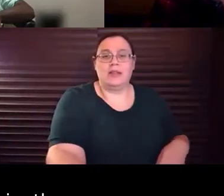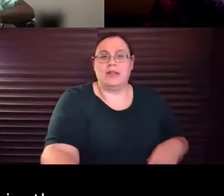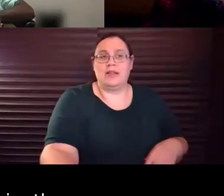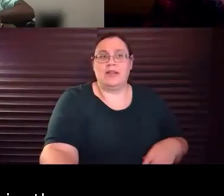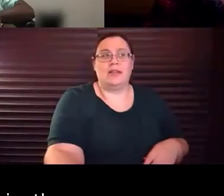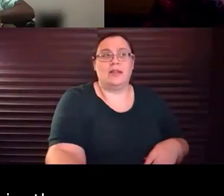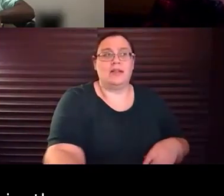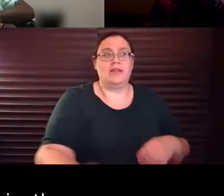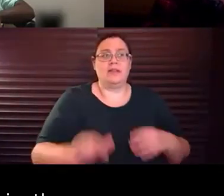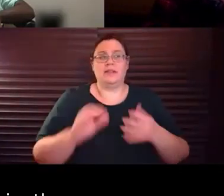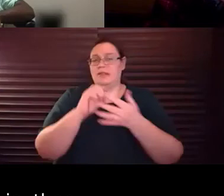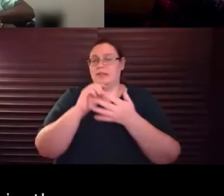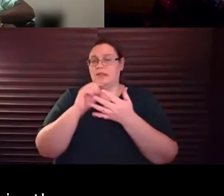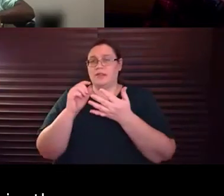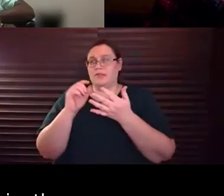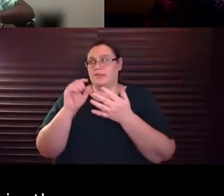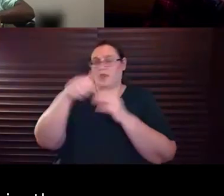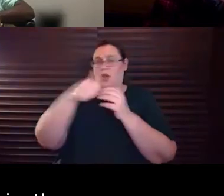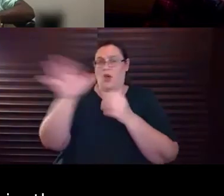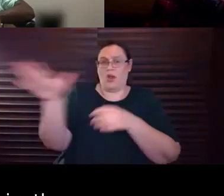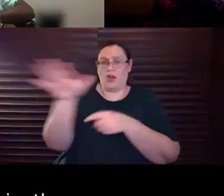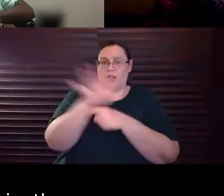all the movies are on